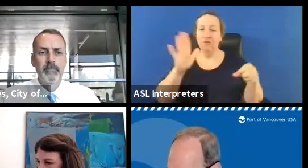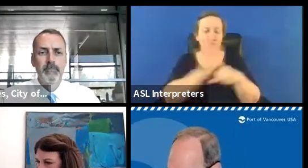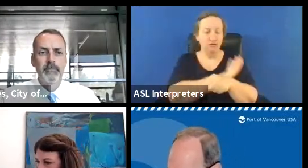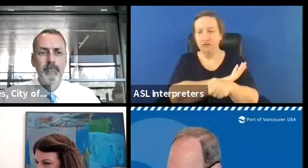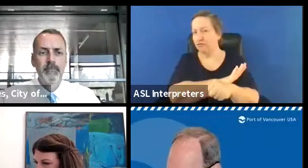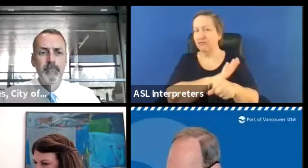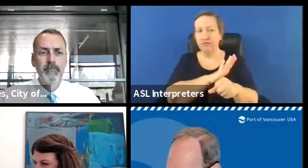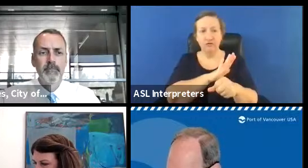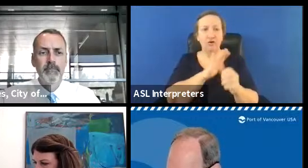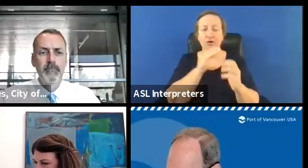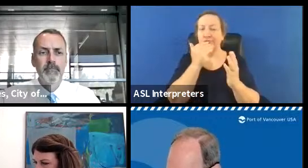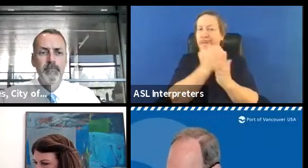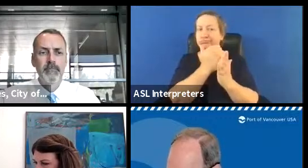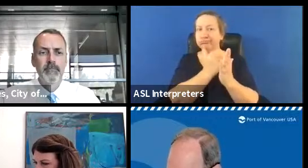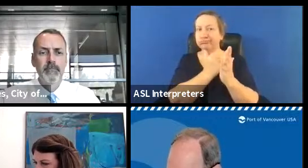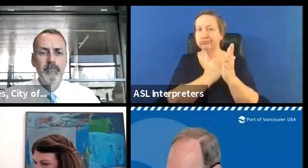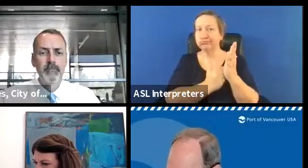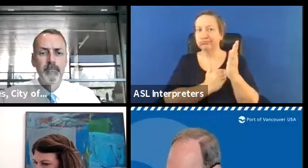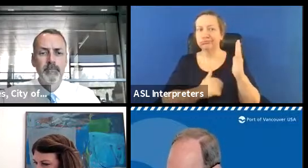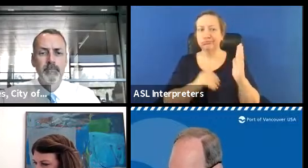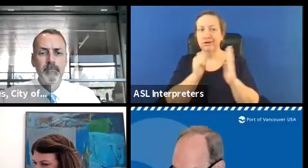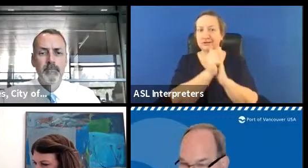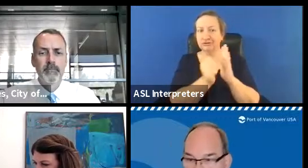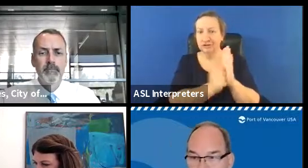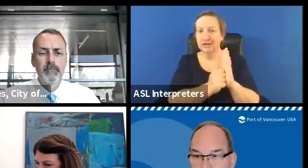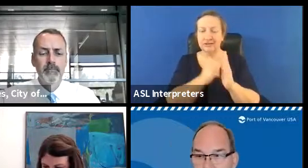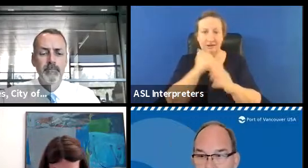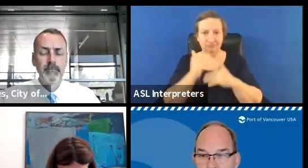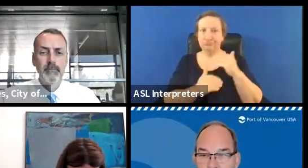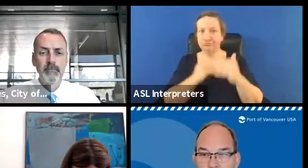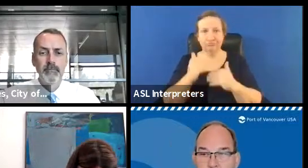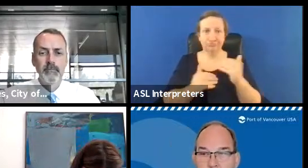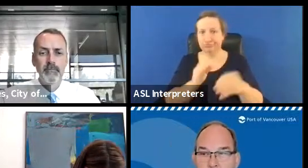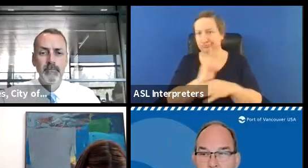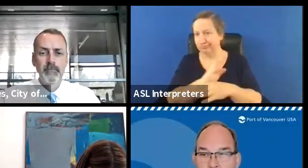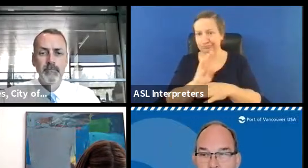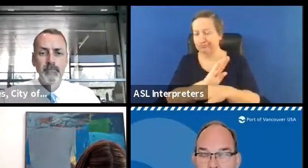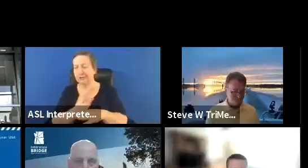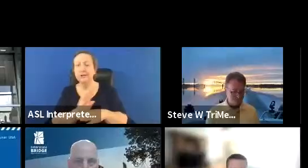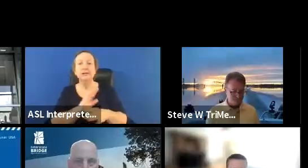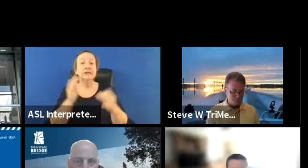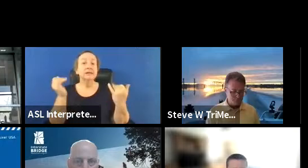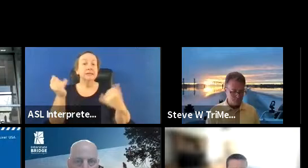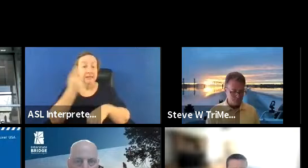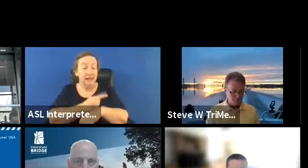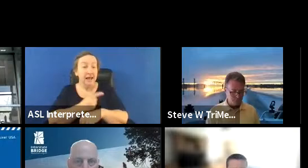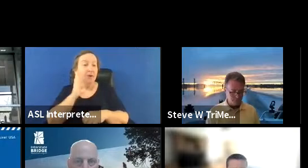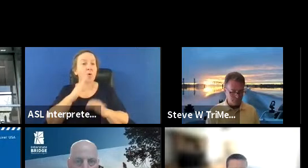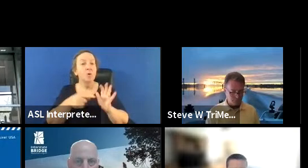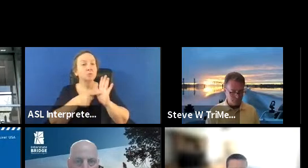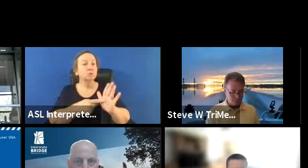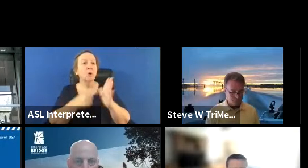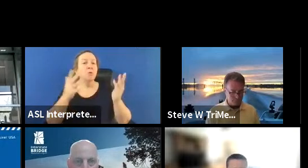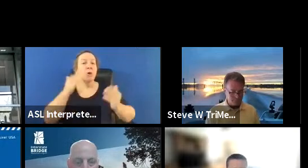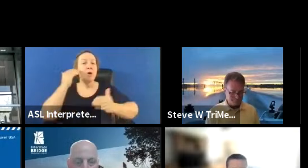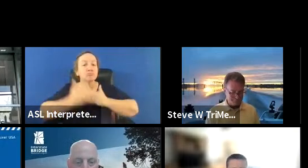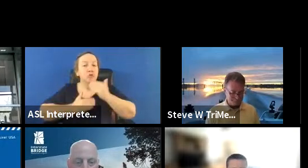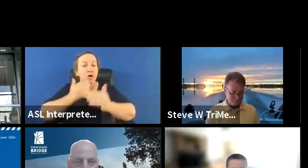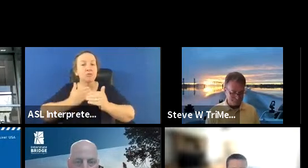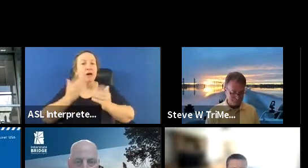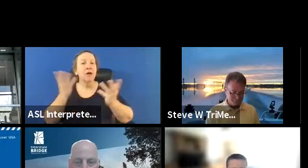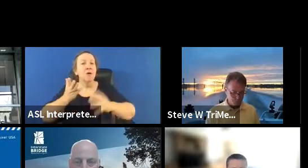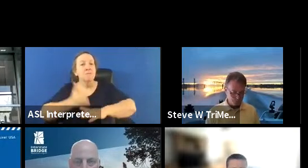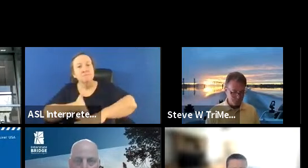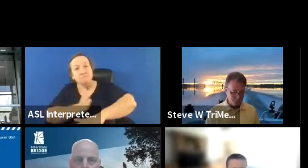agenda as everyone is, but we're today going to show you some of the process or progress that's